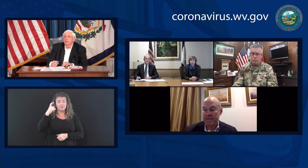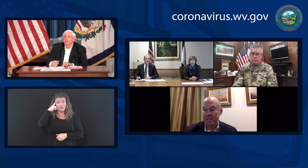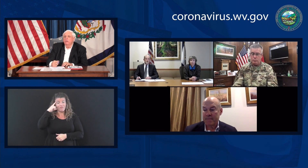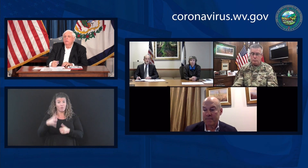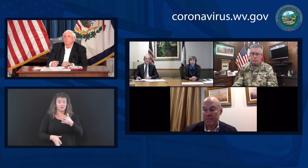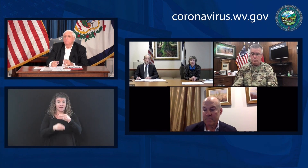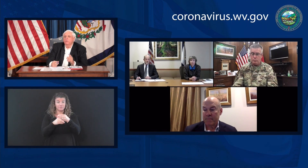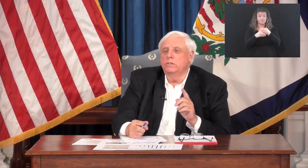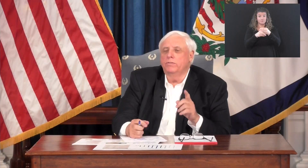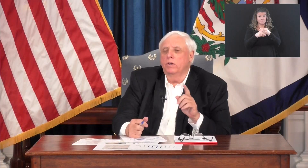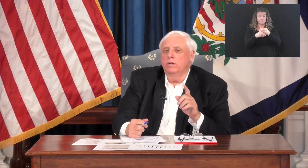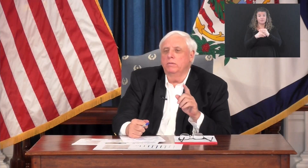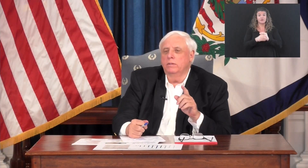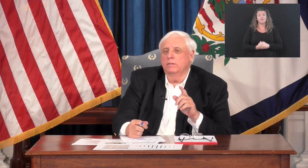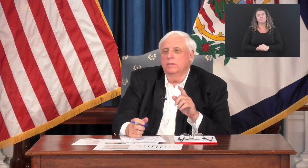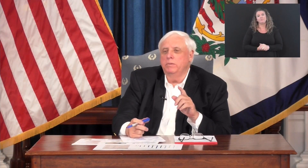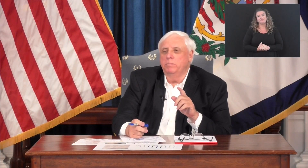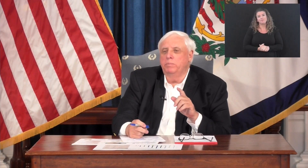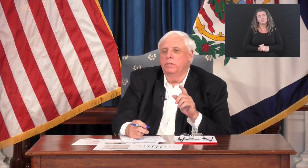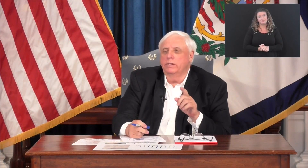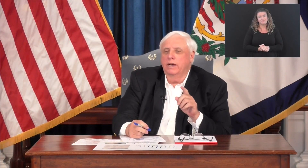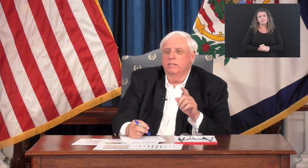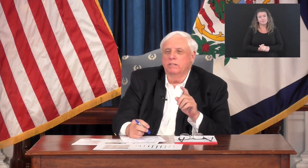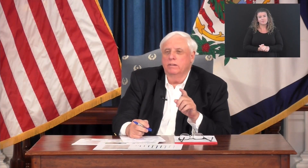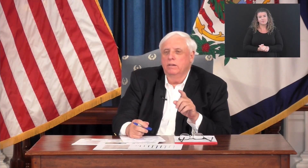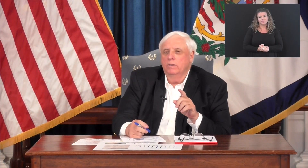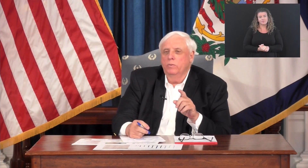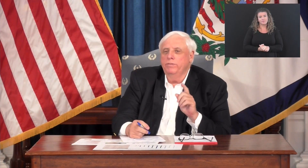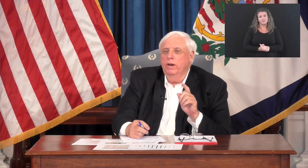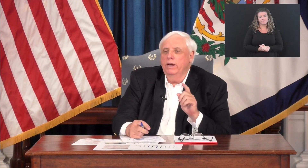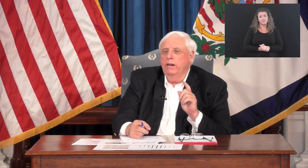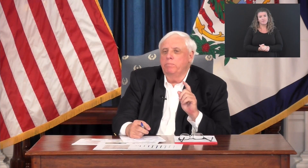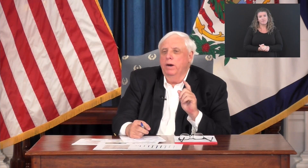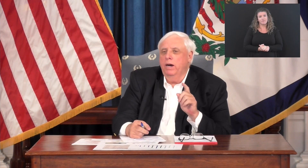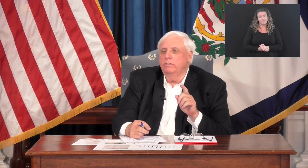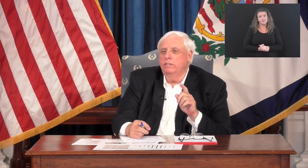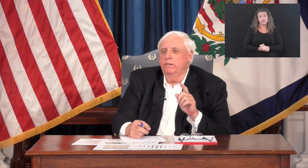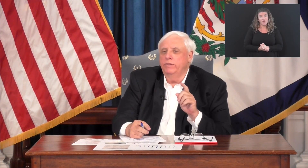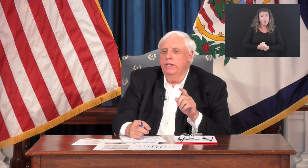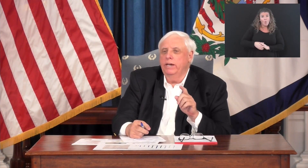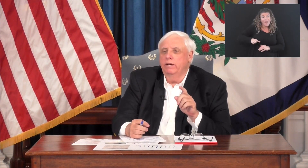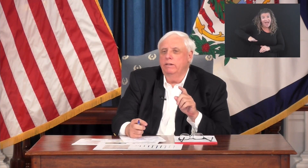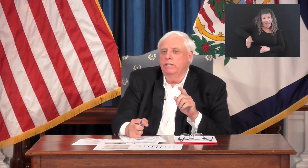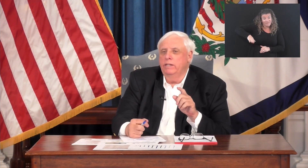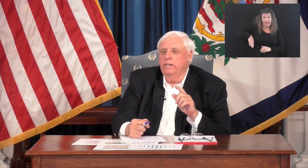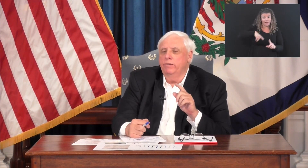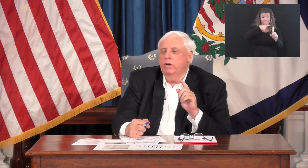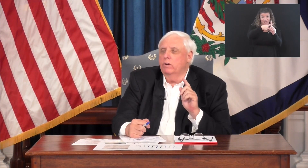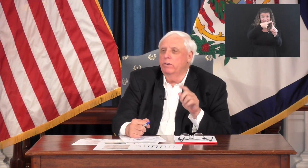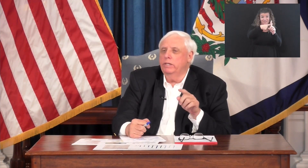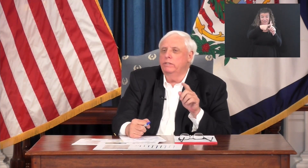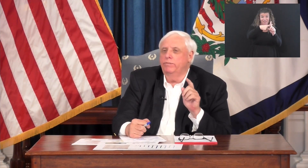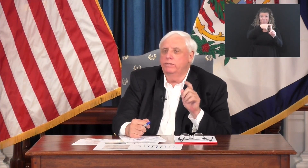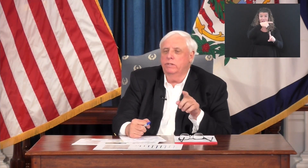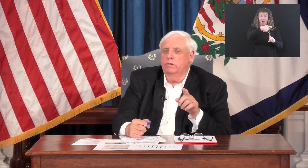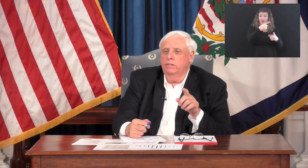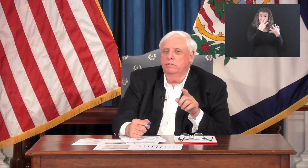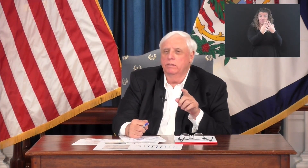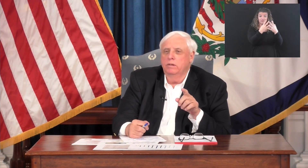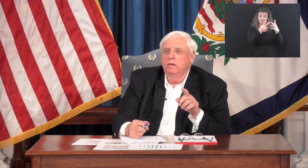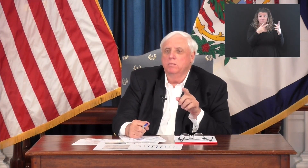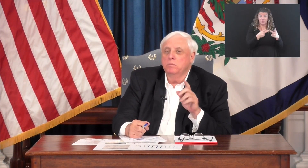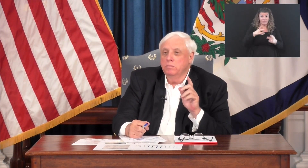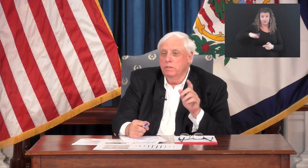know, first of all, let me bulletize it. We've not had a positive yet in any of our correction